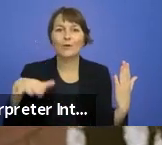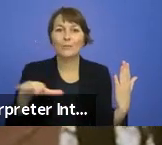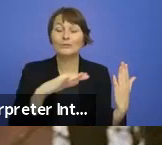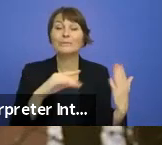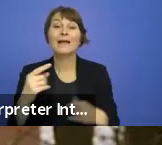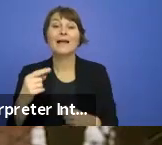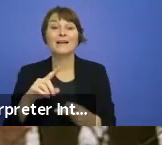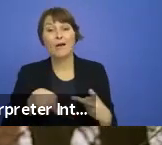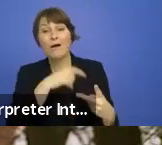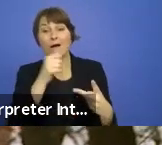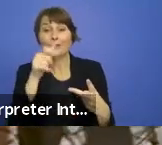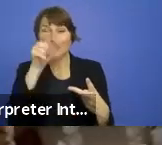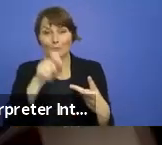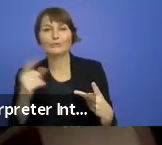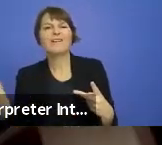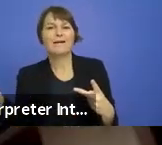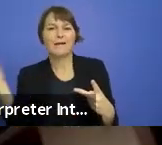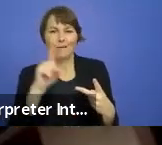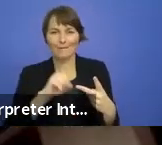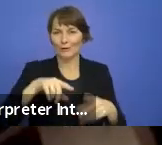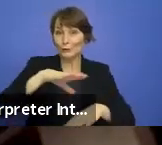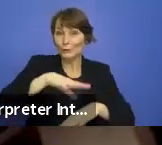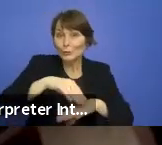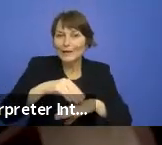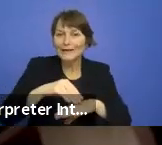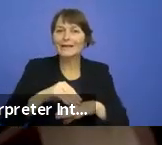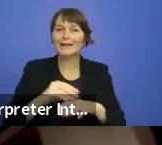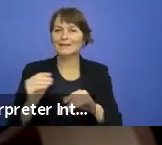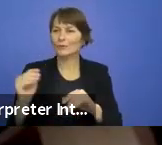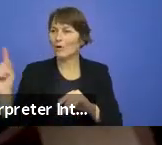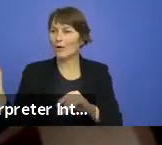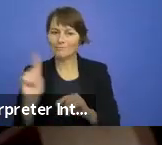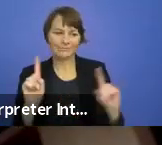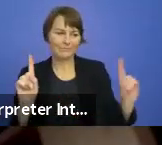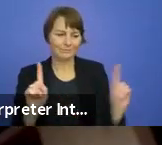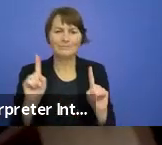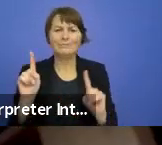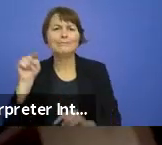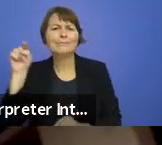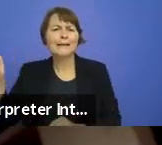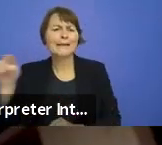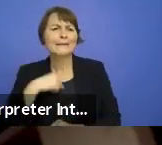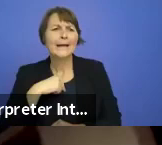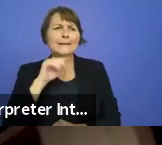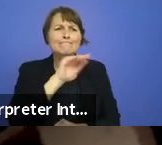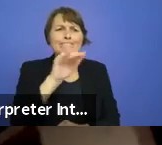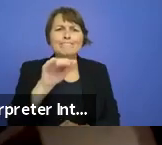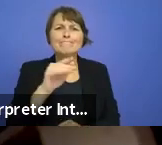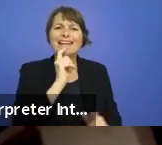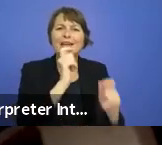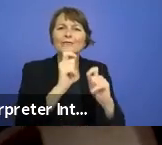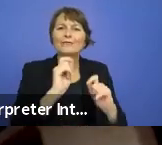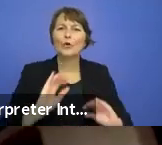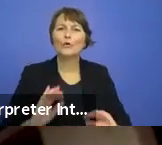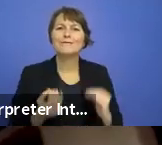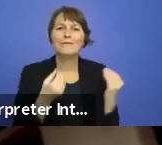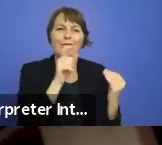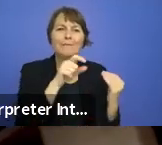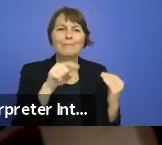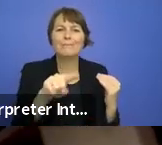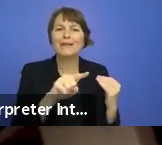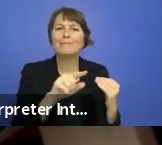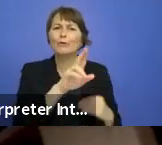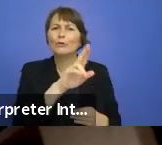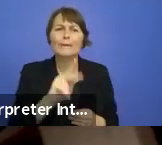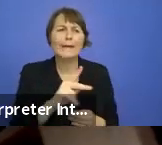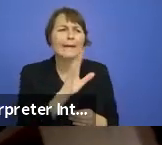started working with disadvantaged young people from all over the UK on their own personal stories. Writers joined us and tackled the question of